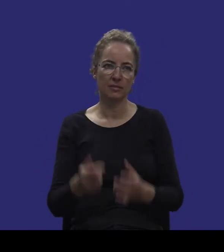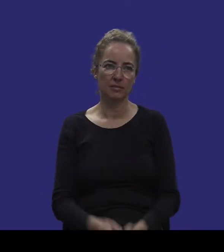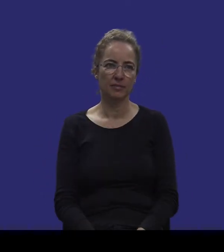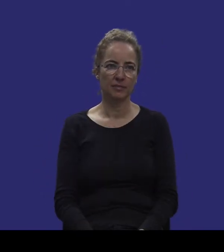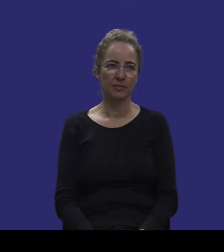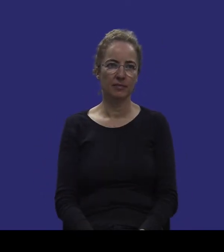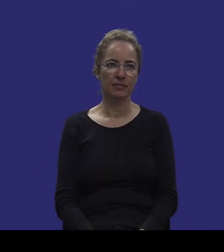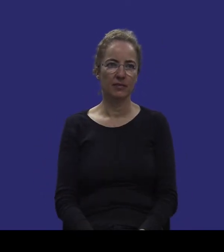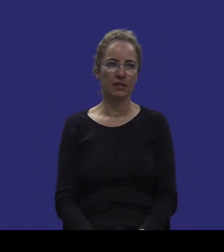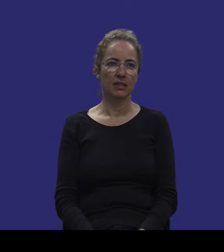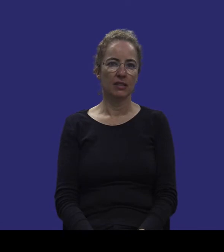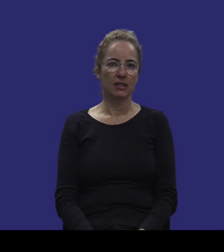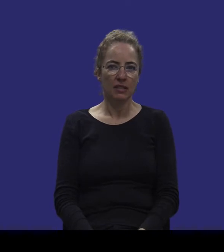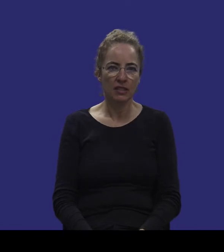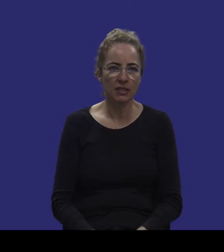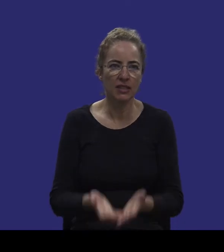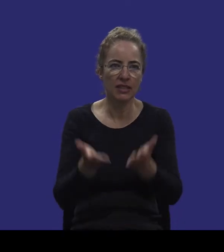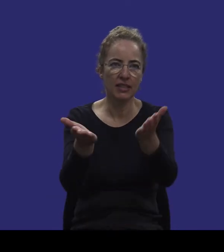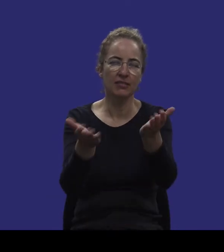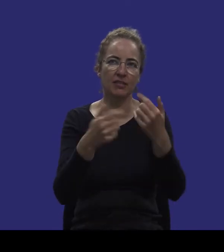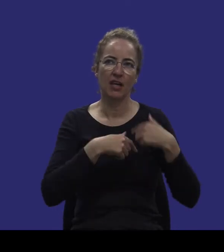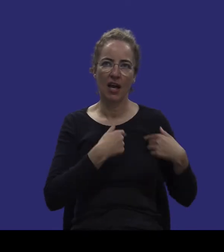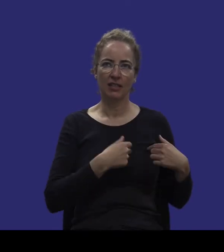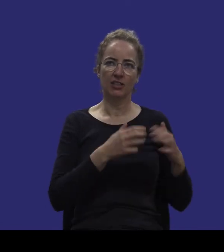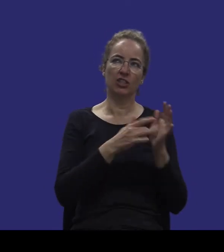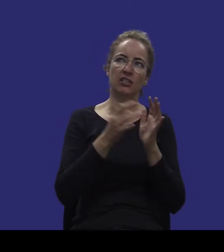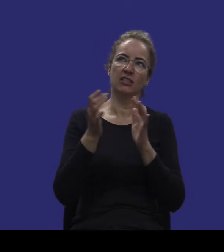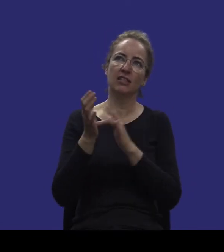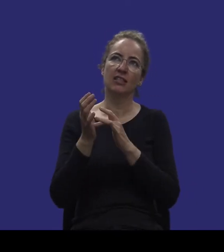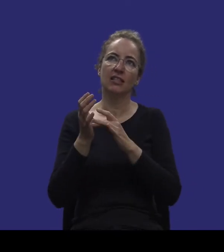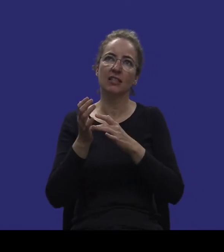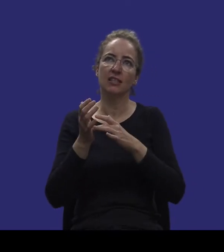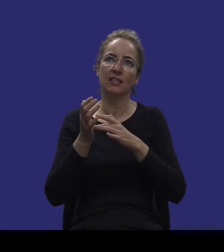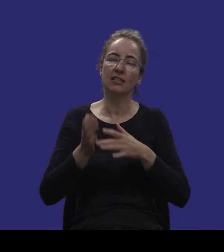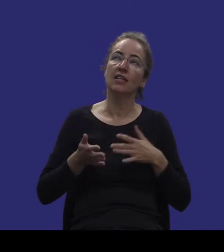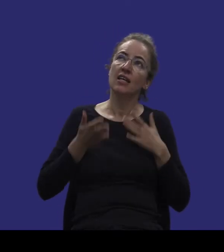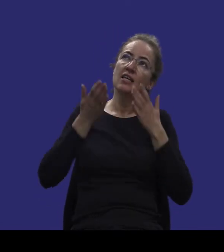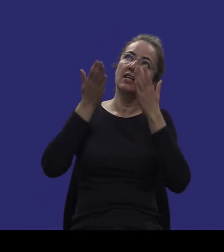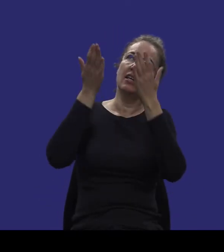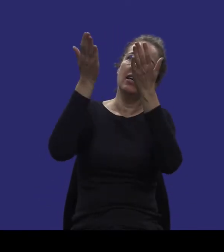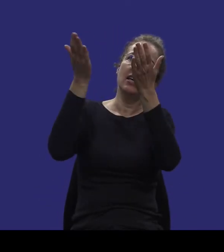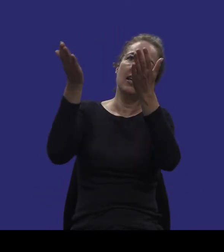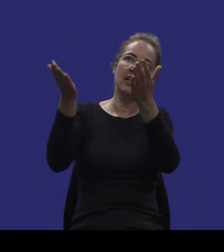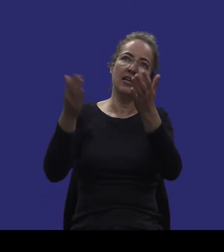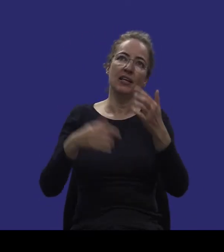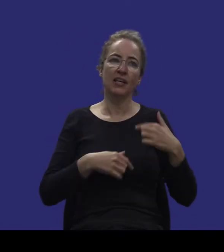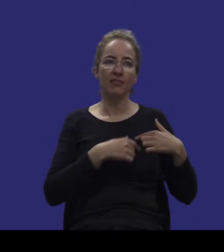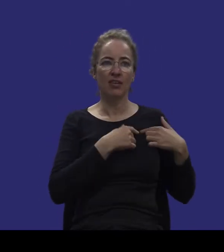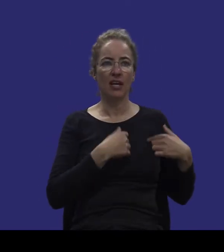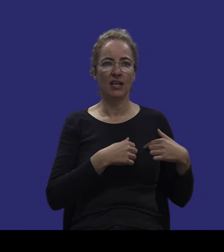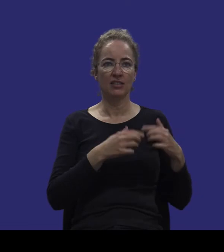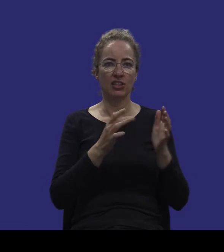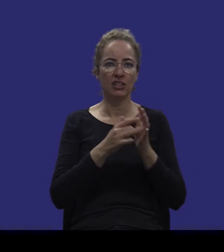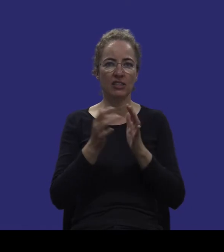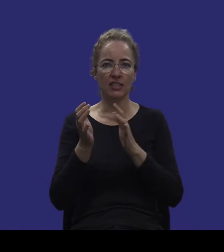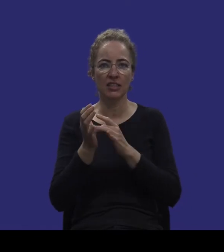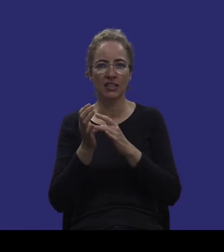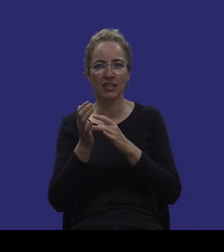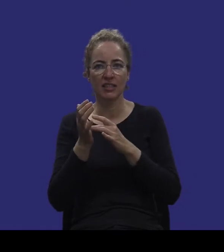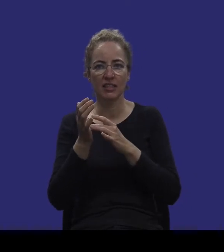about. Here we go! Give your heart to Jesus. Give your heart